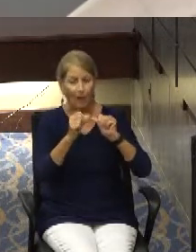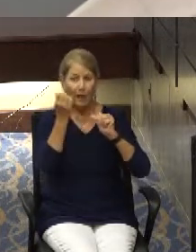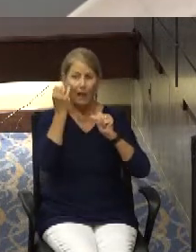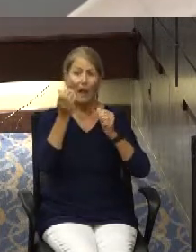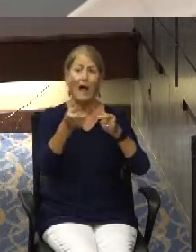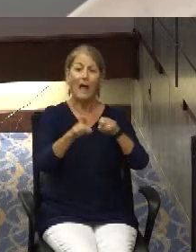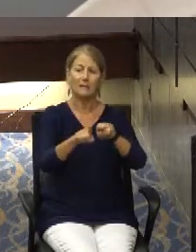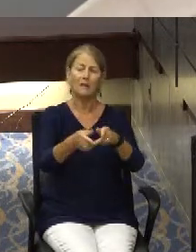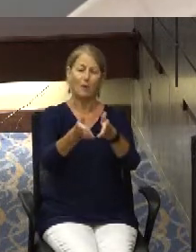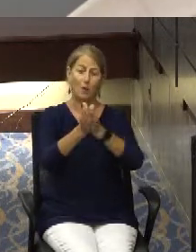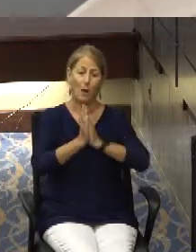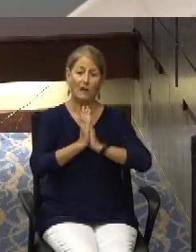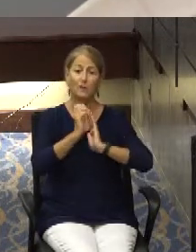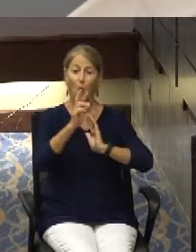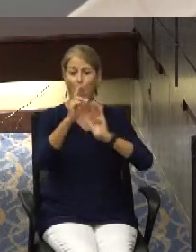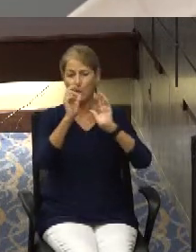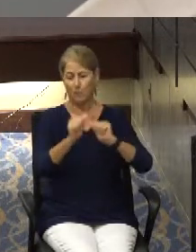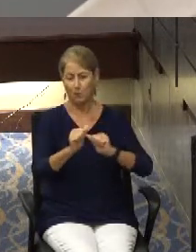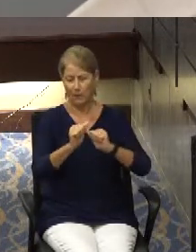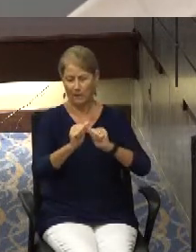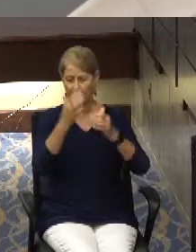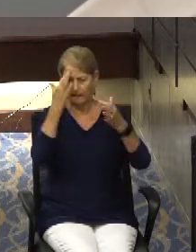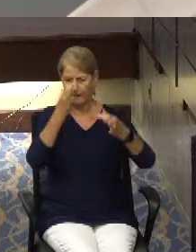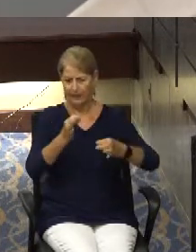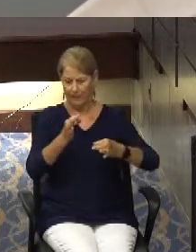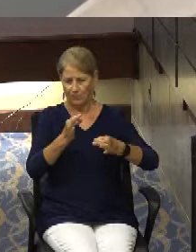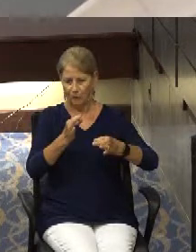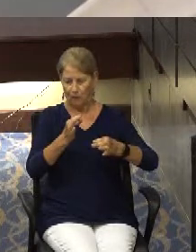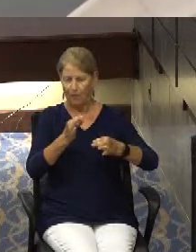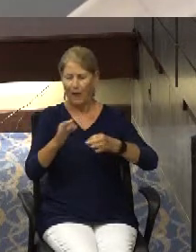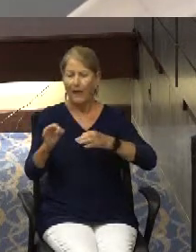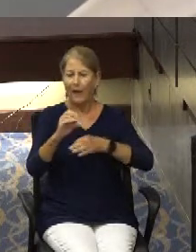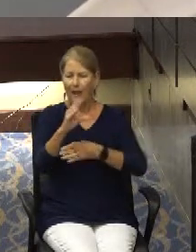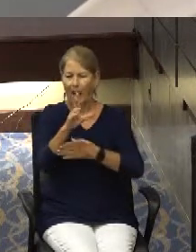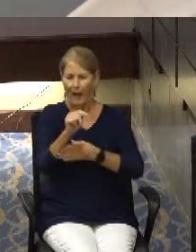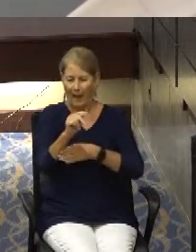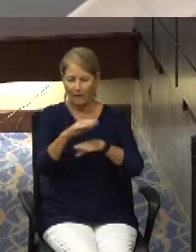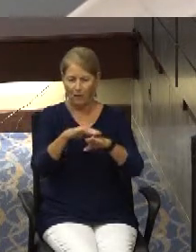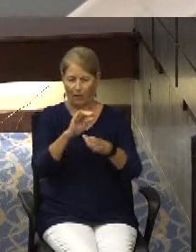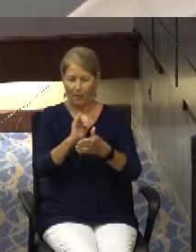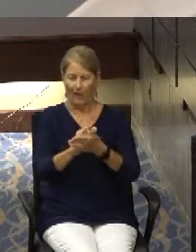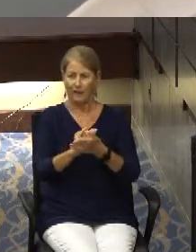requested, or you could choose to act on it as it's posted today.